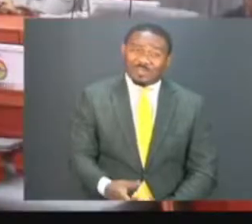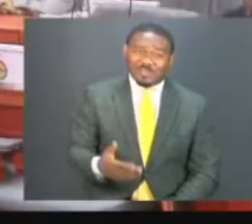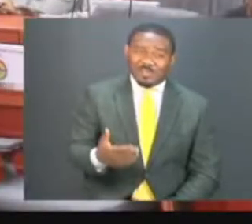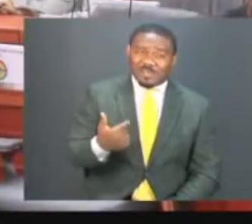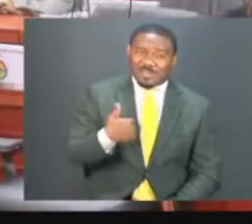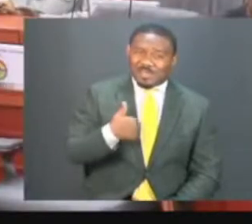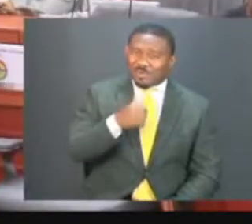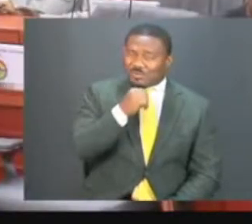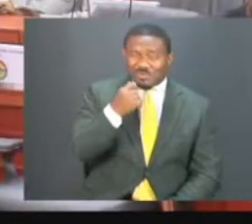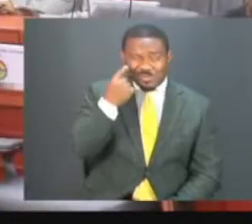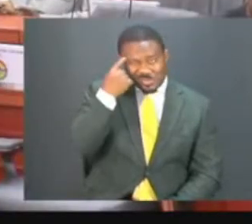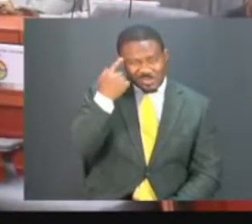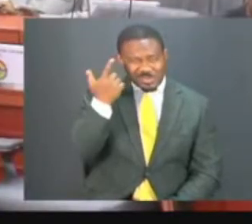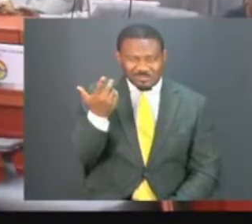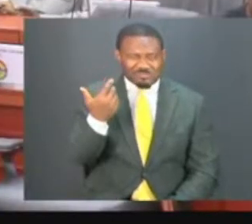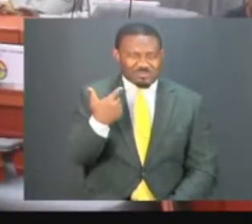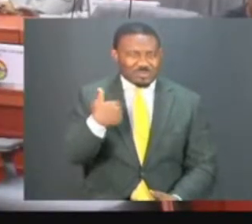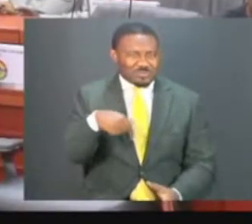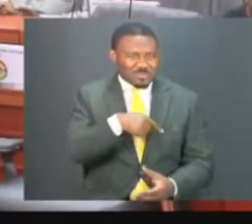sustained. I think that